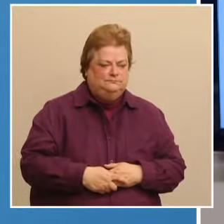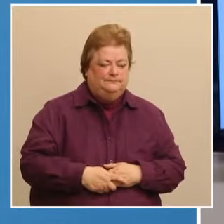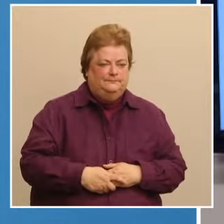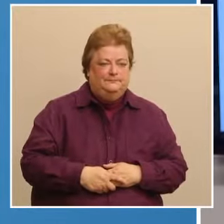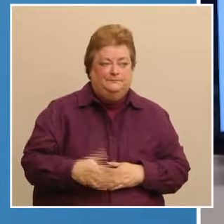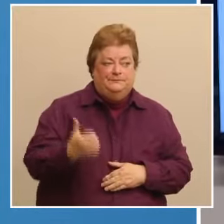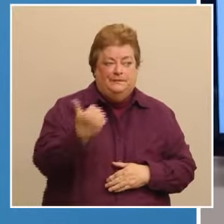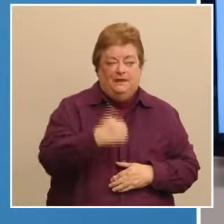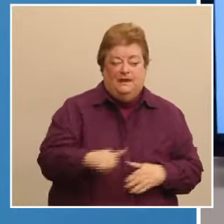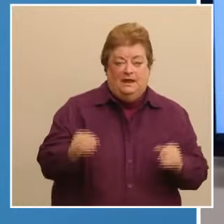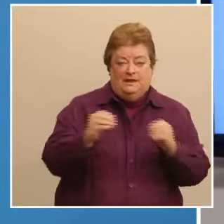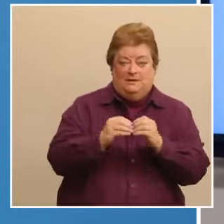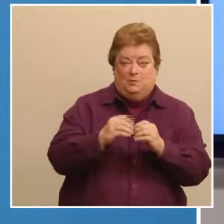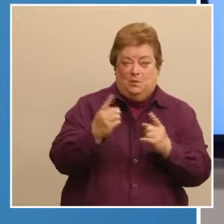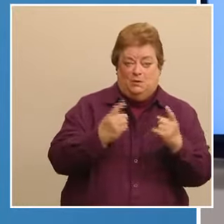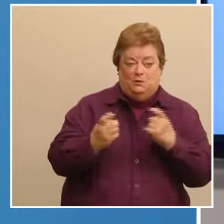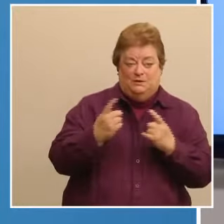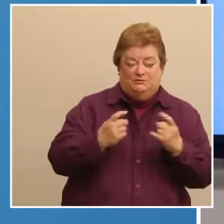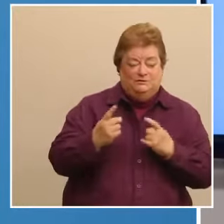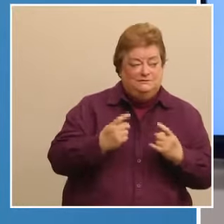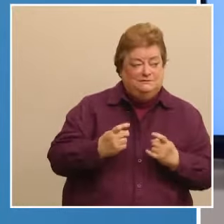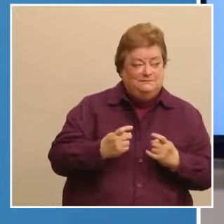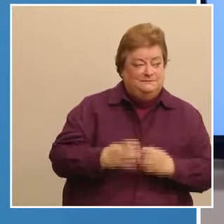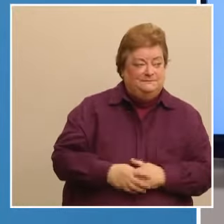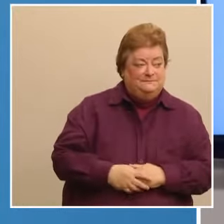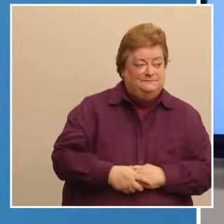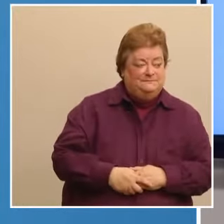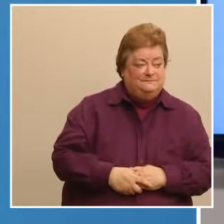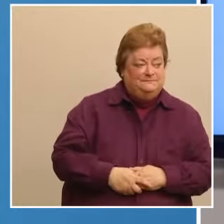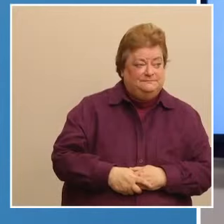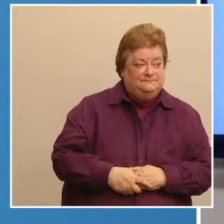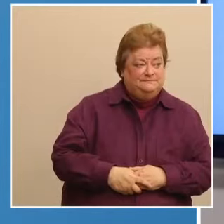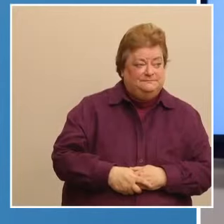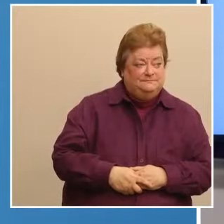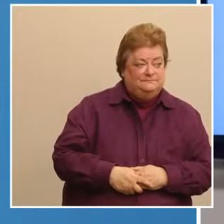Are there any further questions that we can answer today?